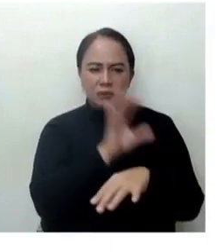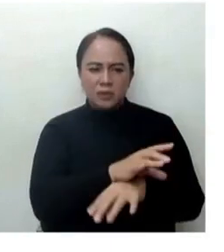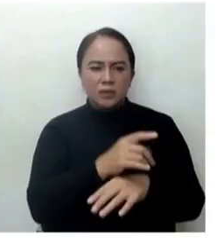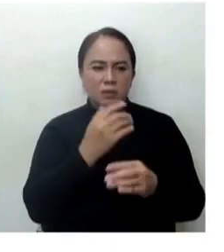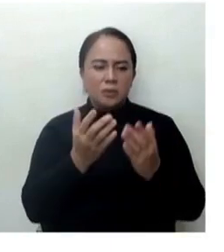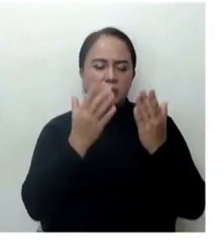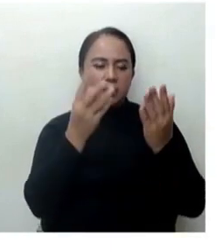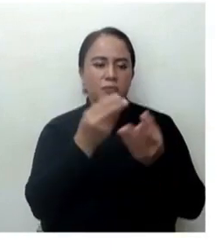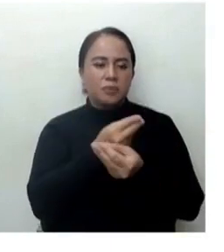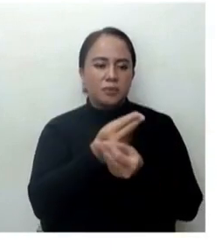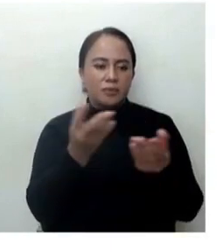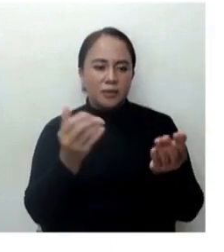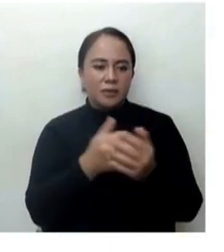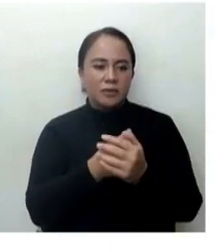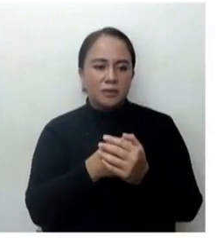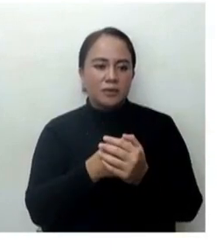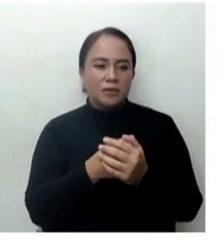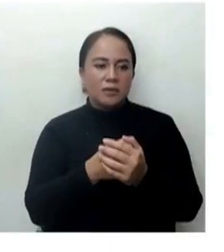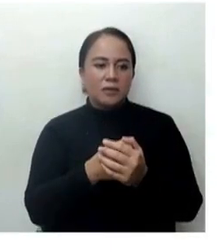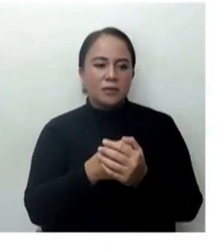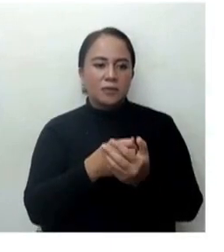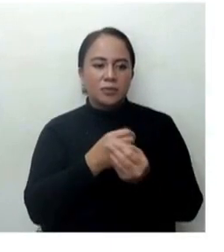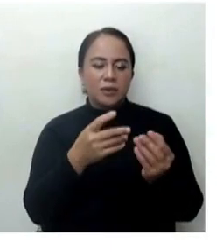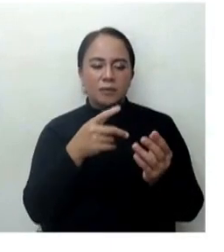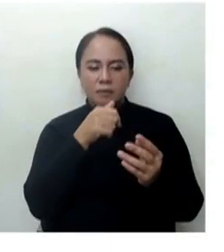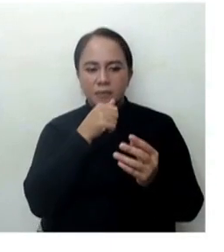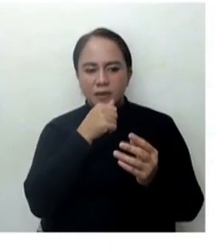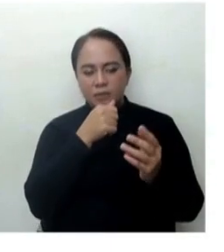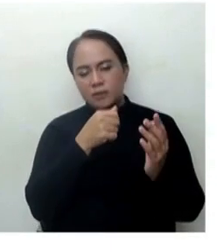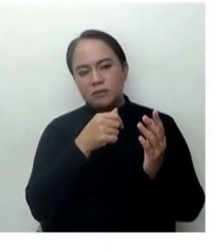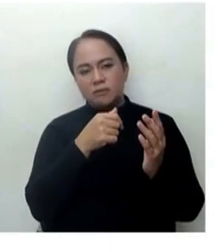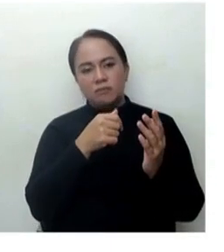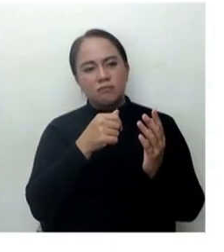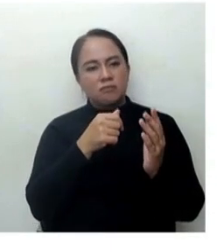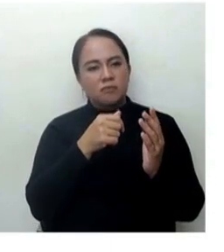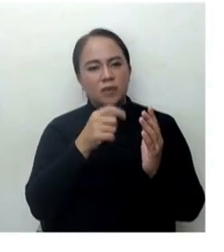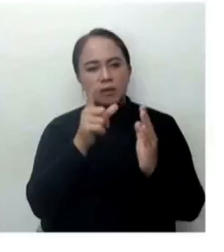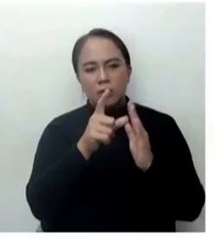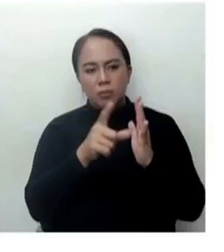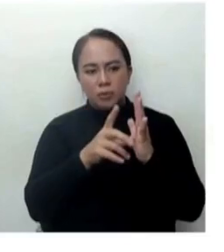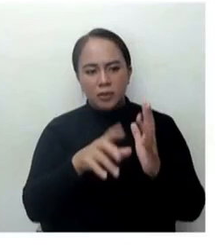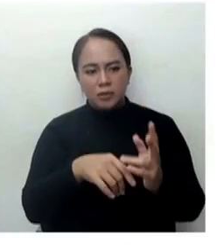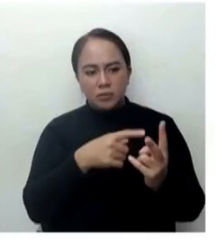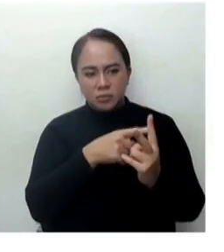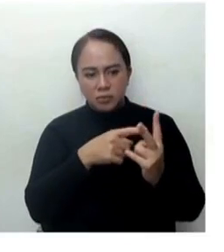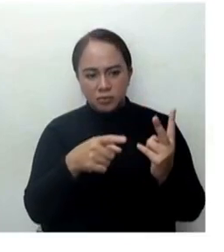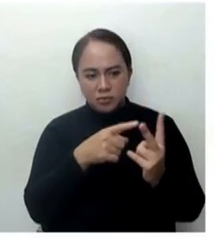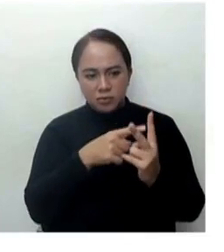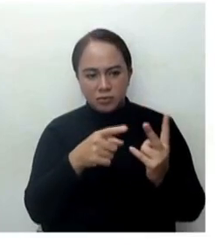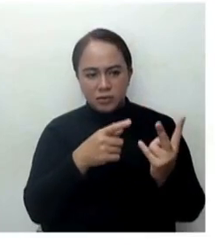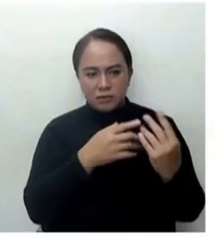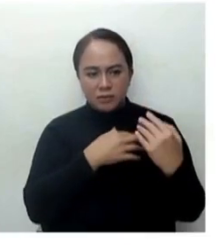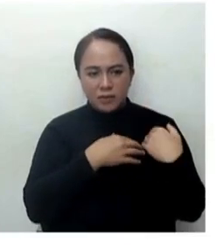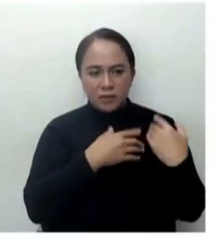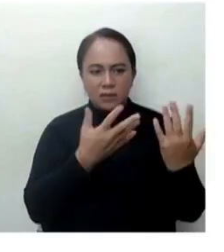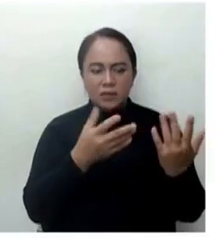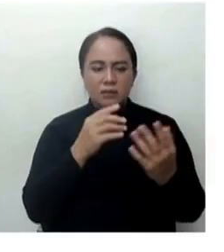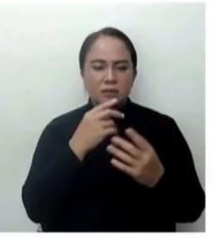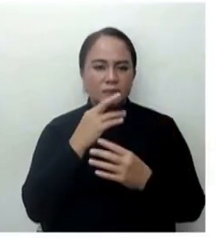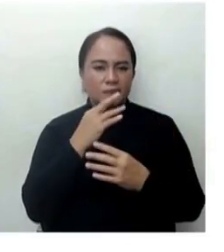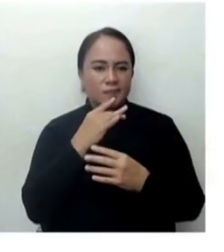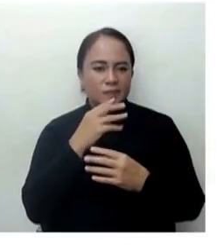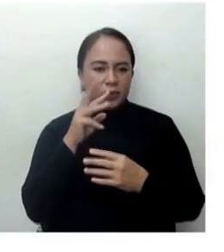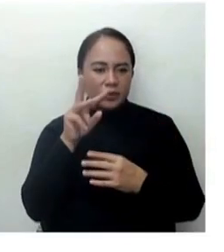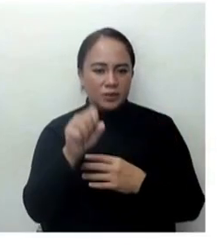provide them, like what you said, a private legal counsel. Now, aren't your clients worried this might carry some weight against their testimonies? That